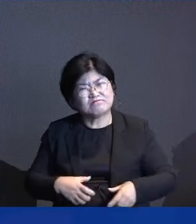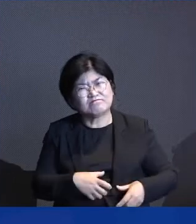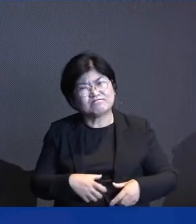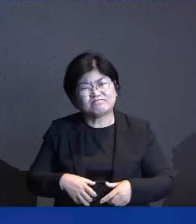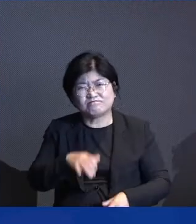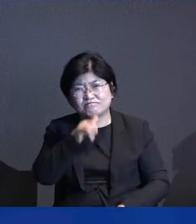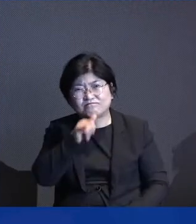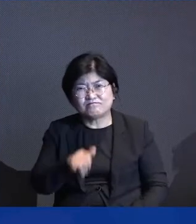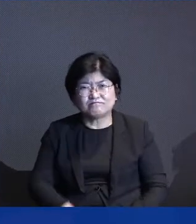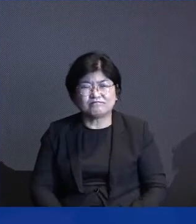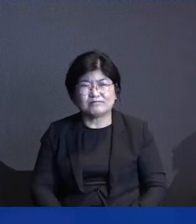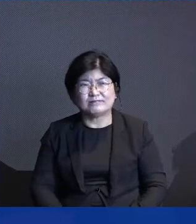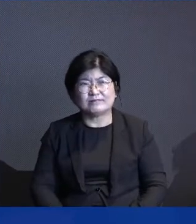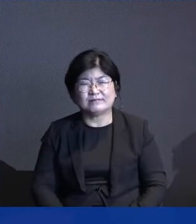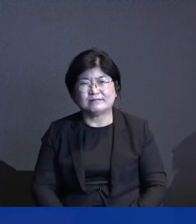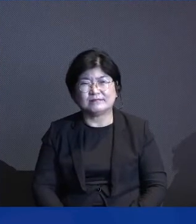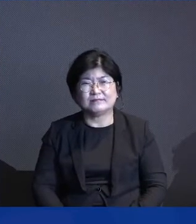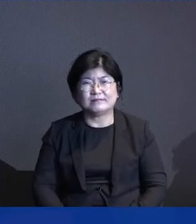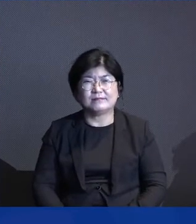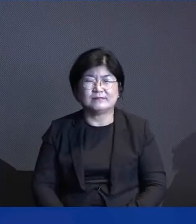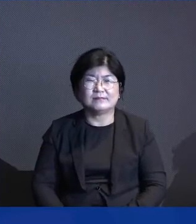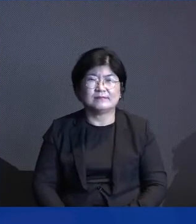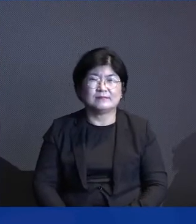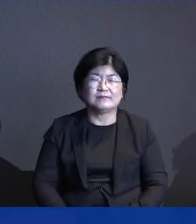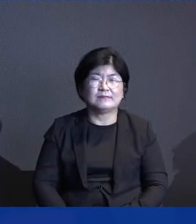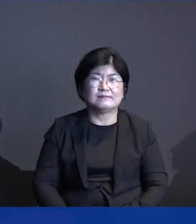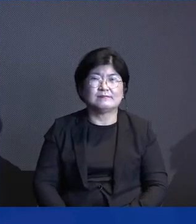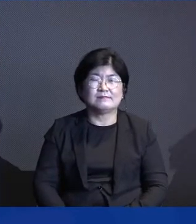it's hard to reach out to them. And